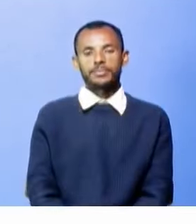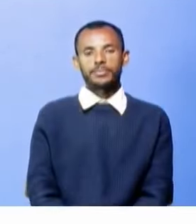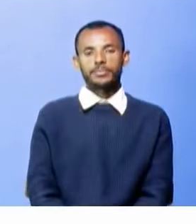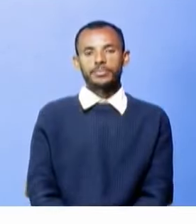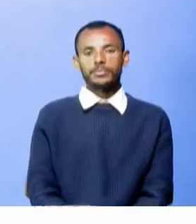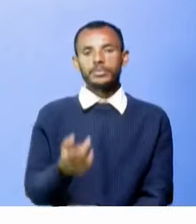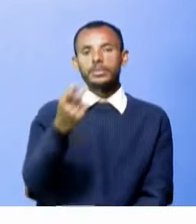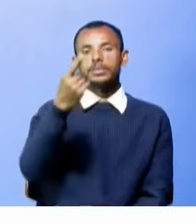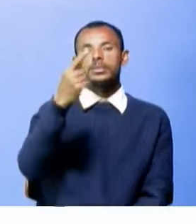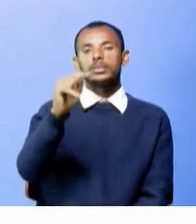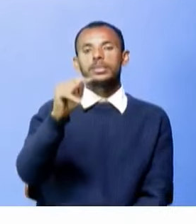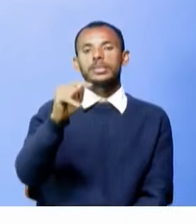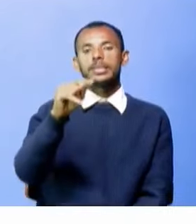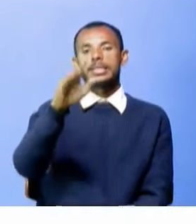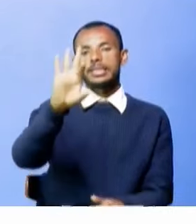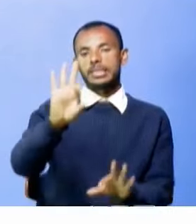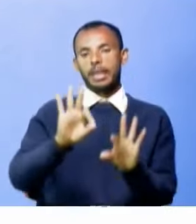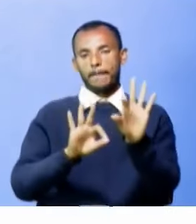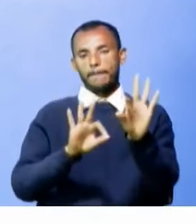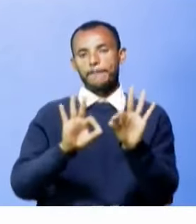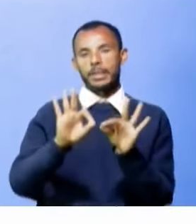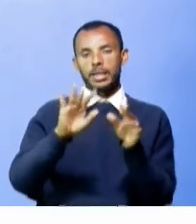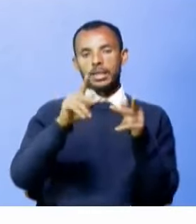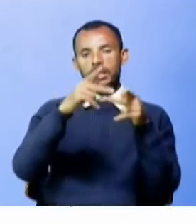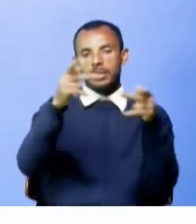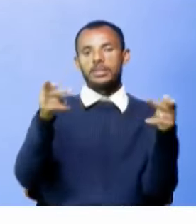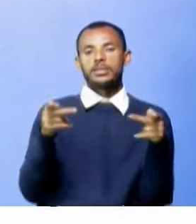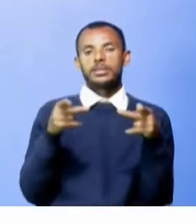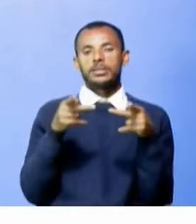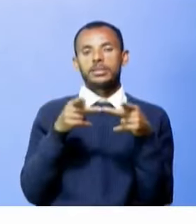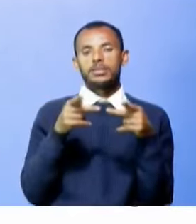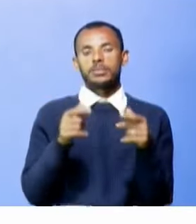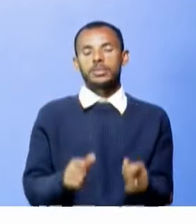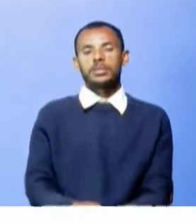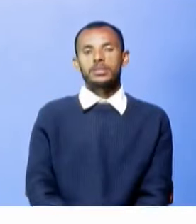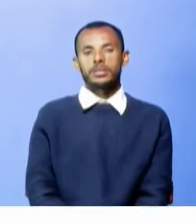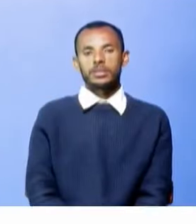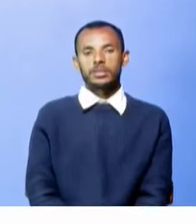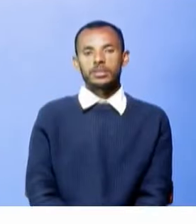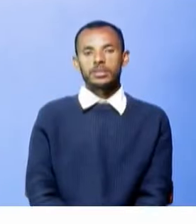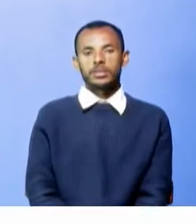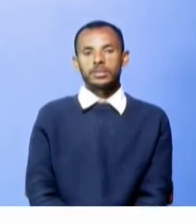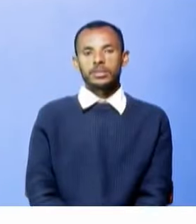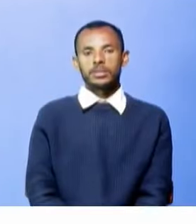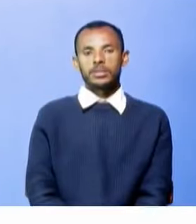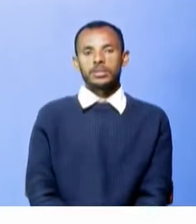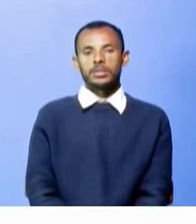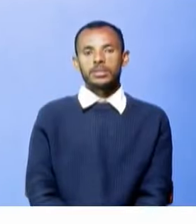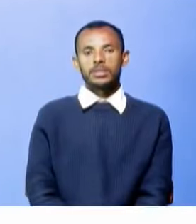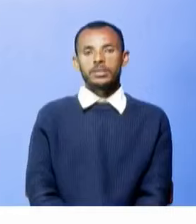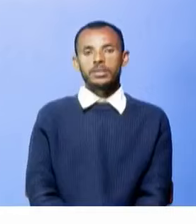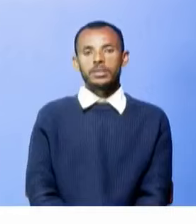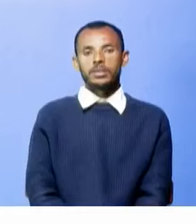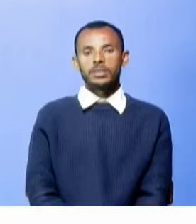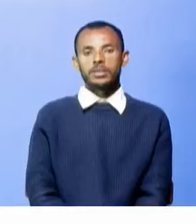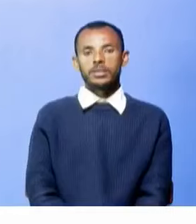The sample space